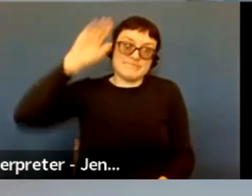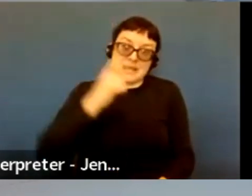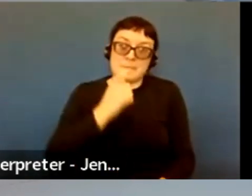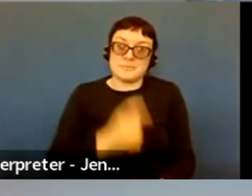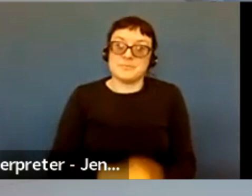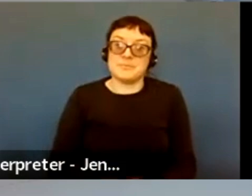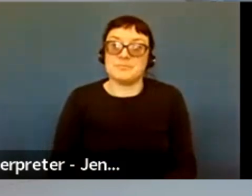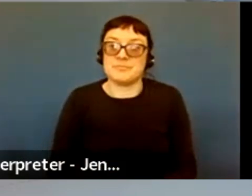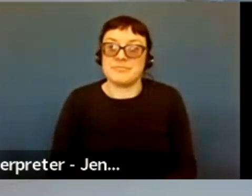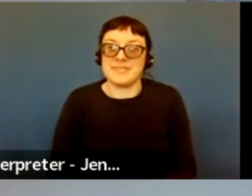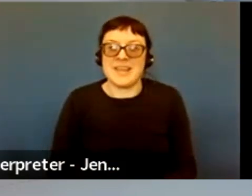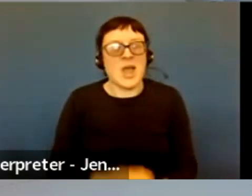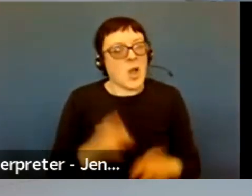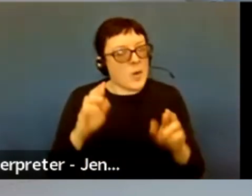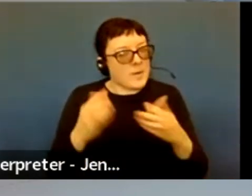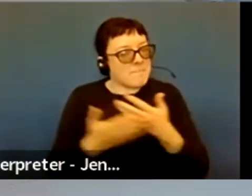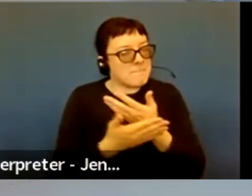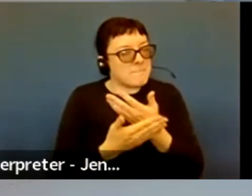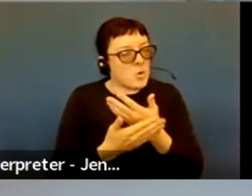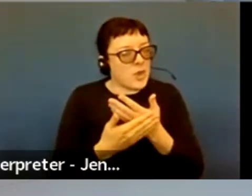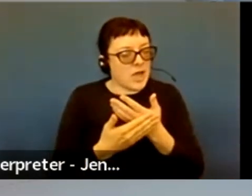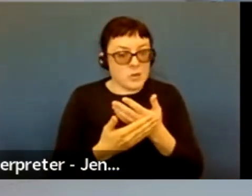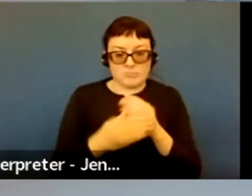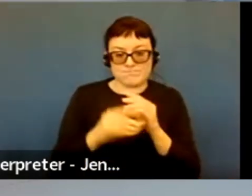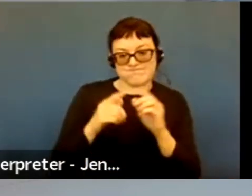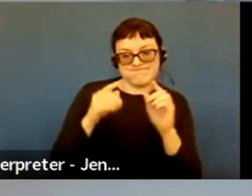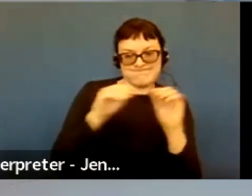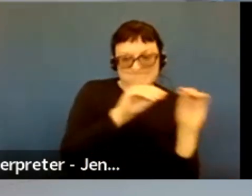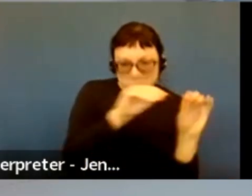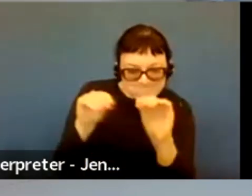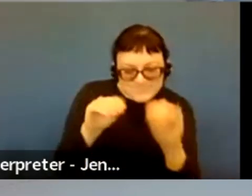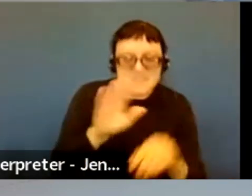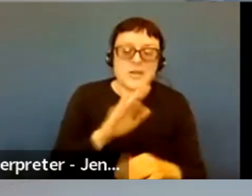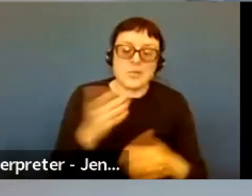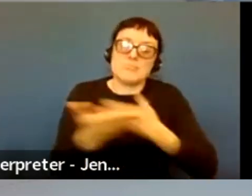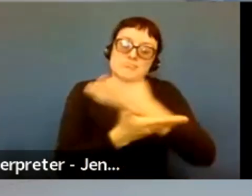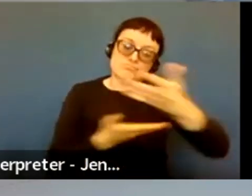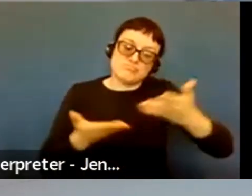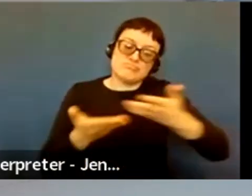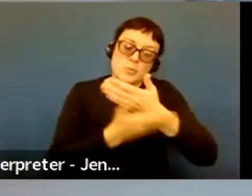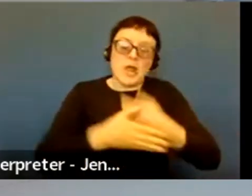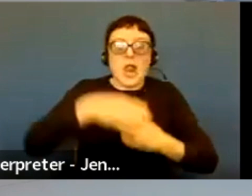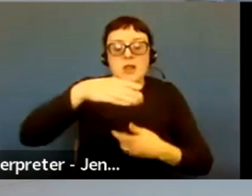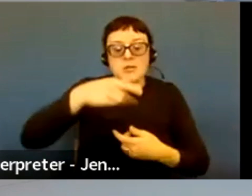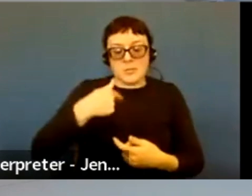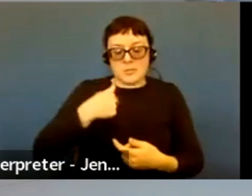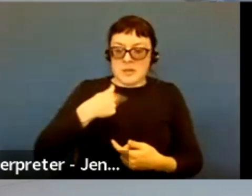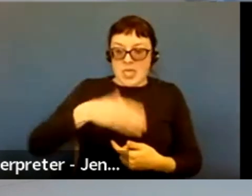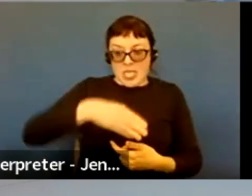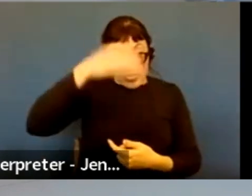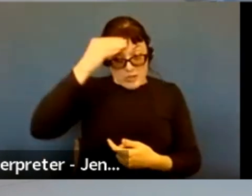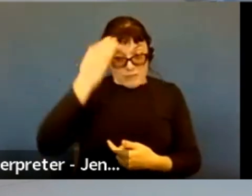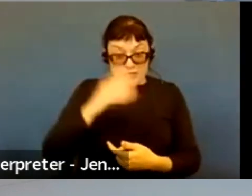this will become more of a conversation, because I want to learn from you too. I'm just